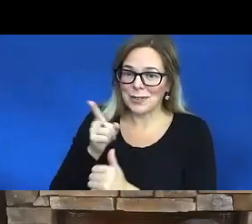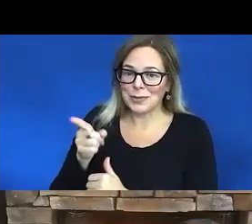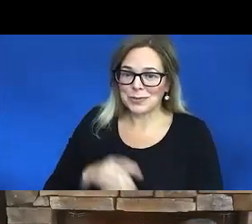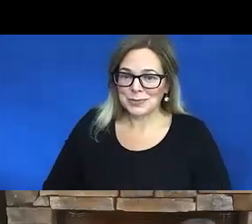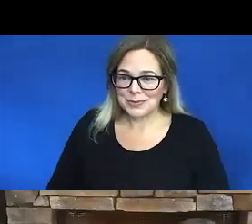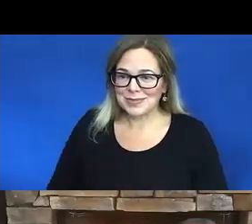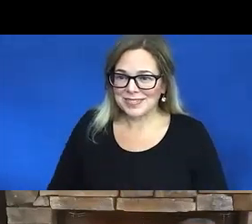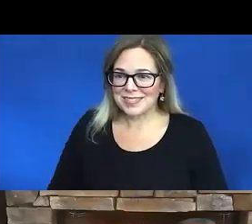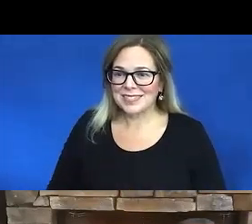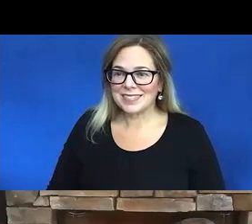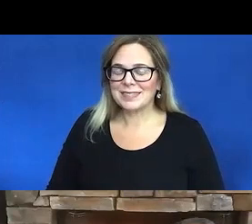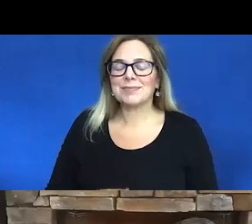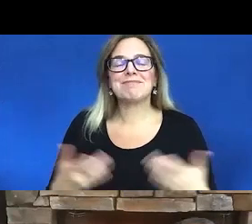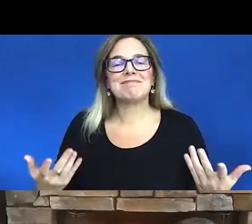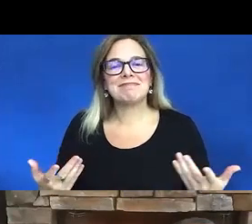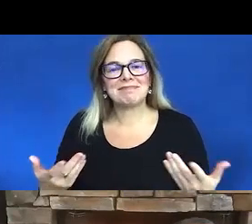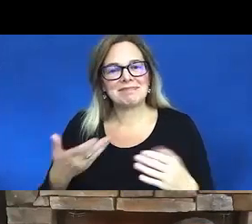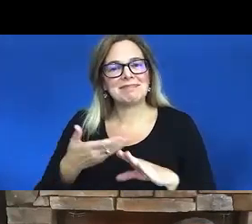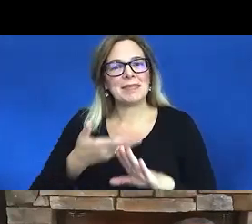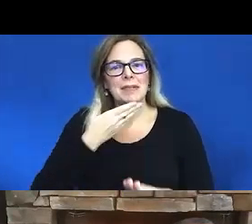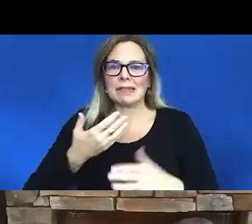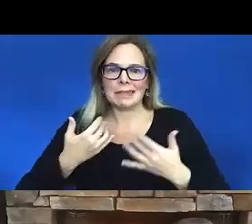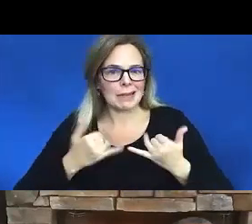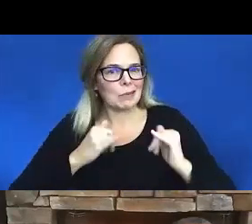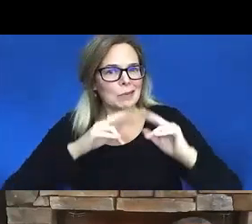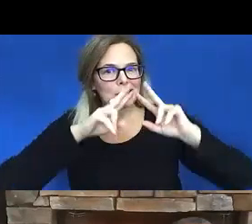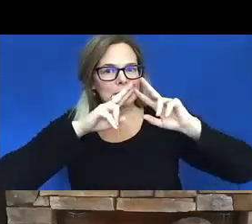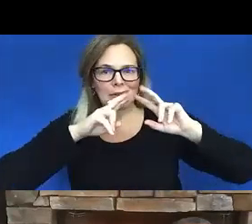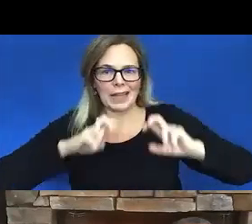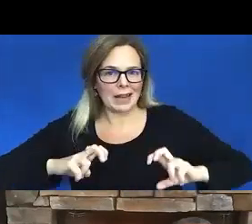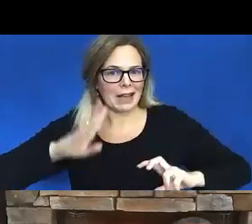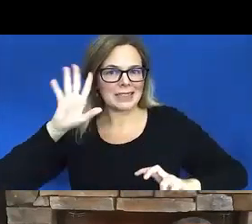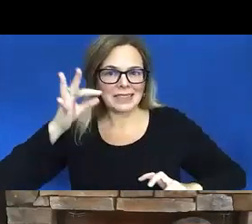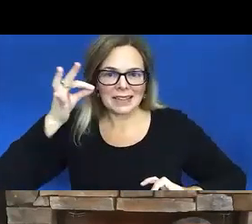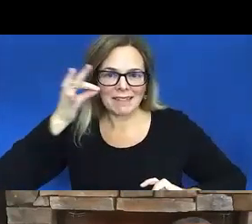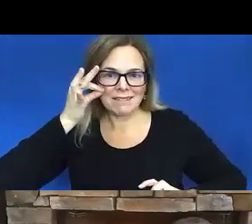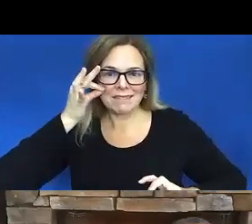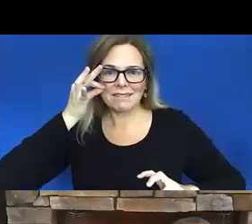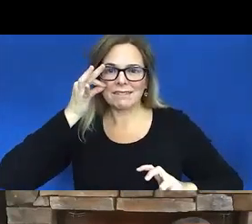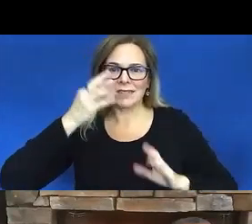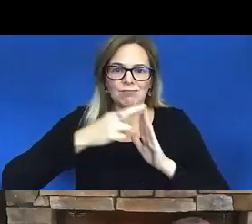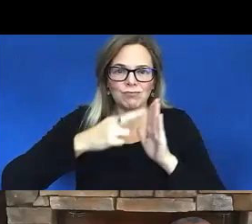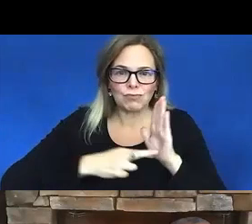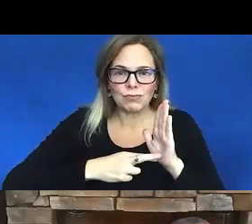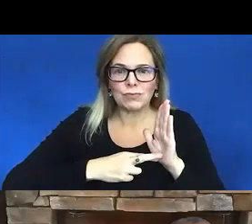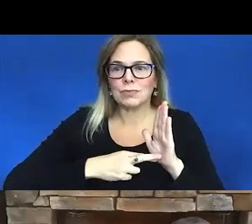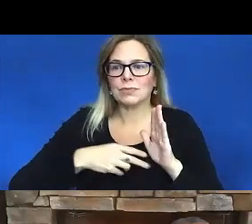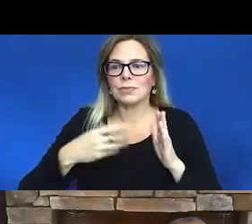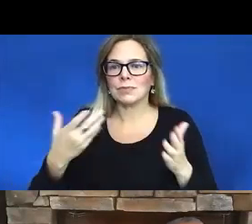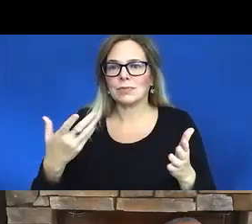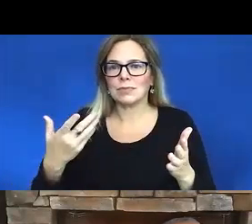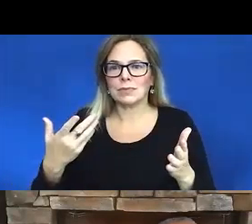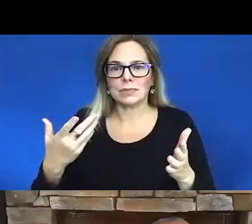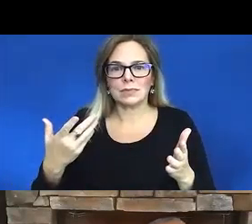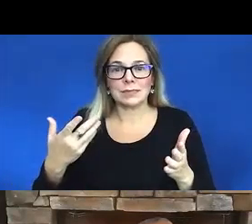Yeah, as before, we're still analyzing the federal guidelines to determine whether this